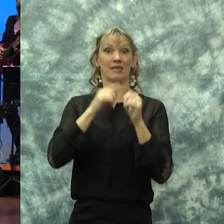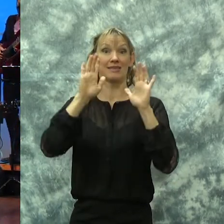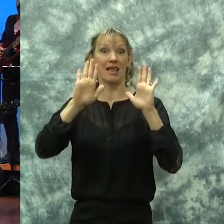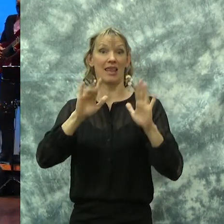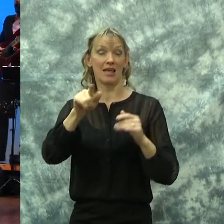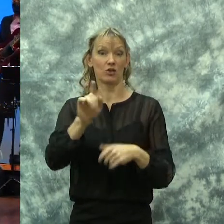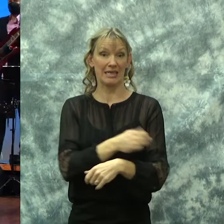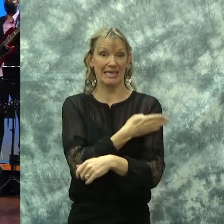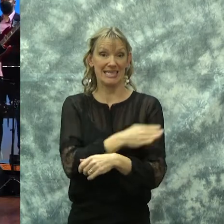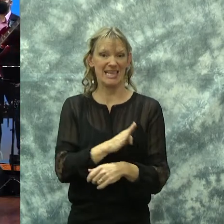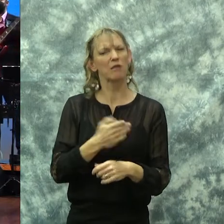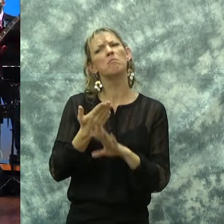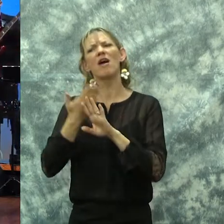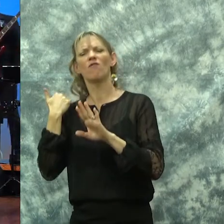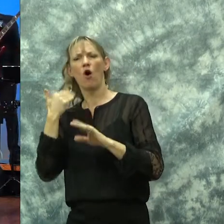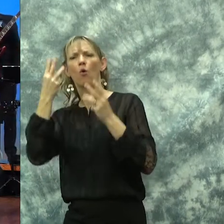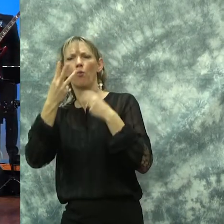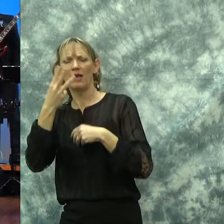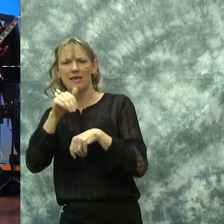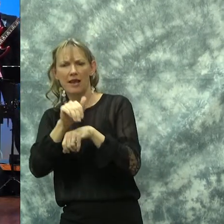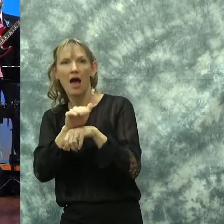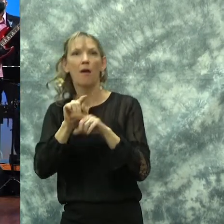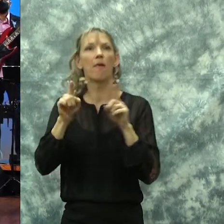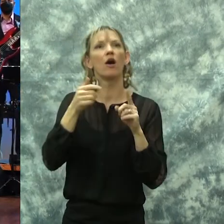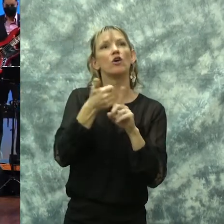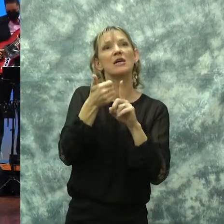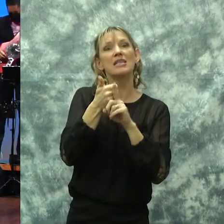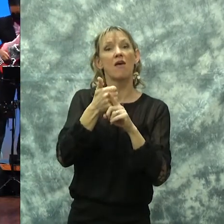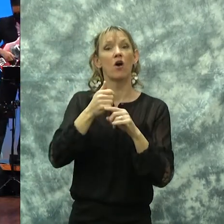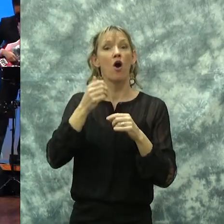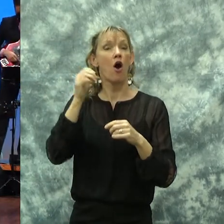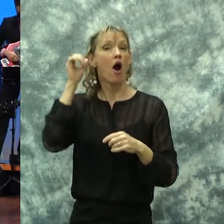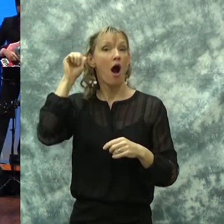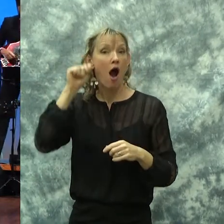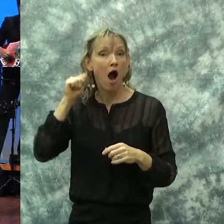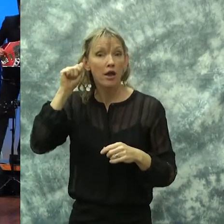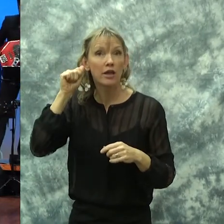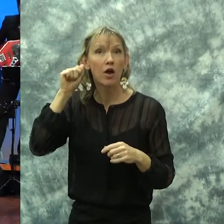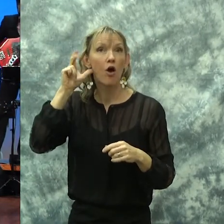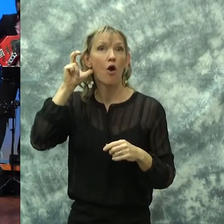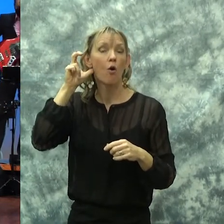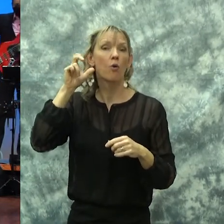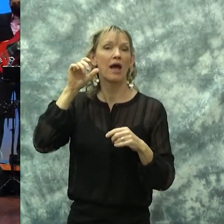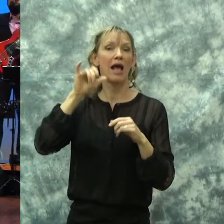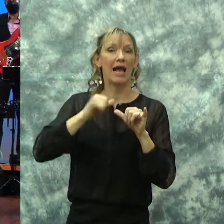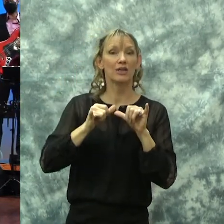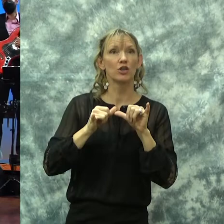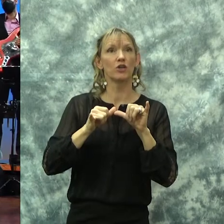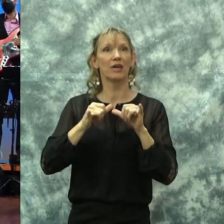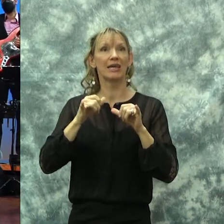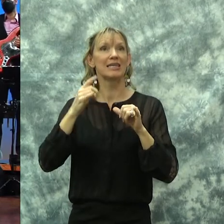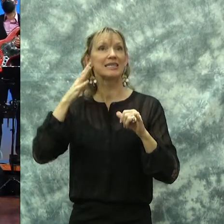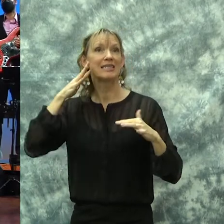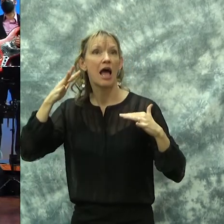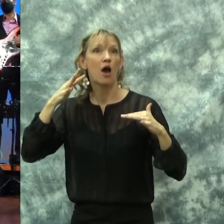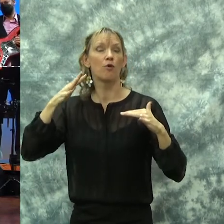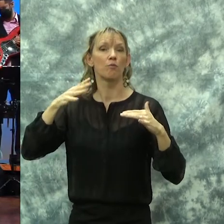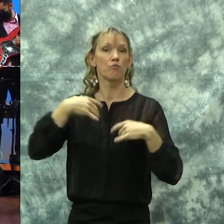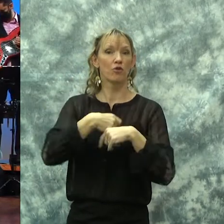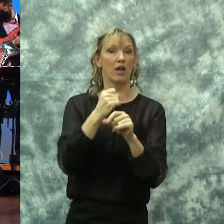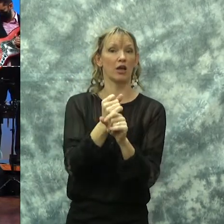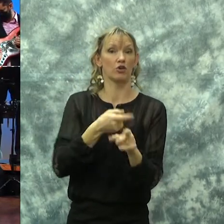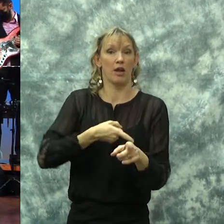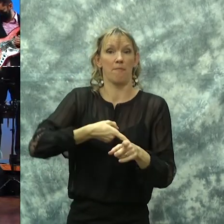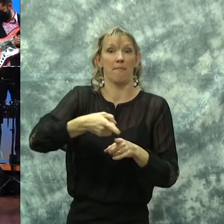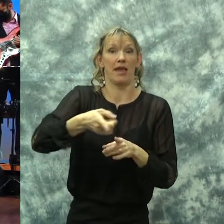Maddie here. Maddie has been an audio engineering and sound production major